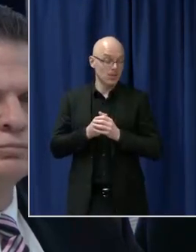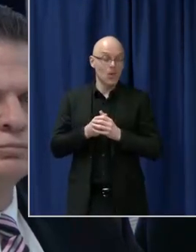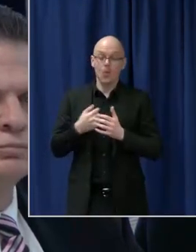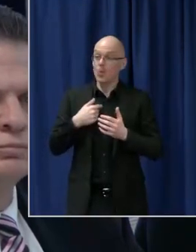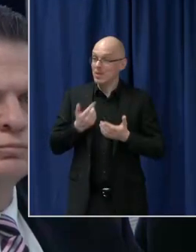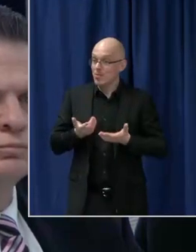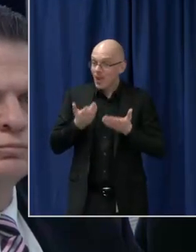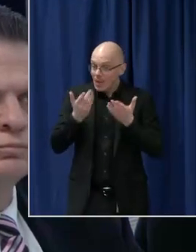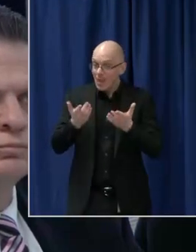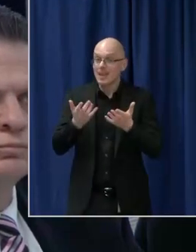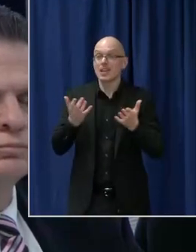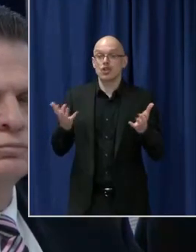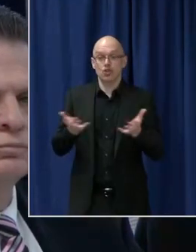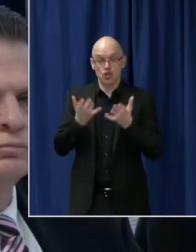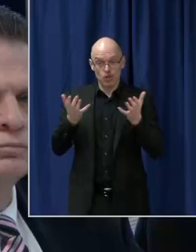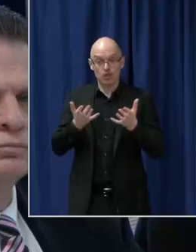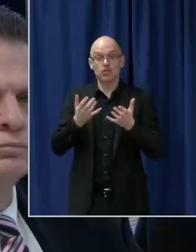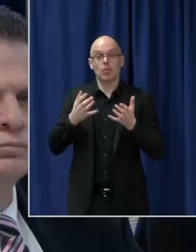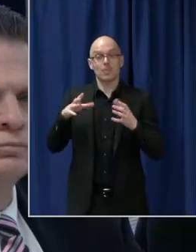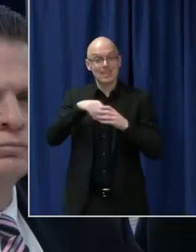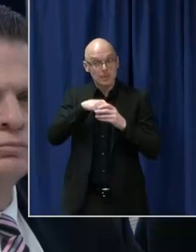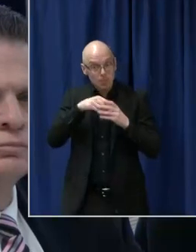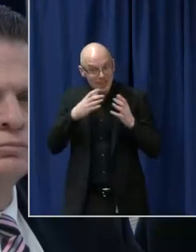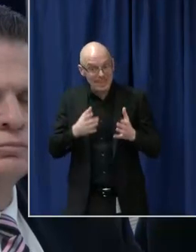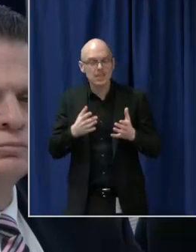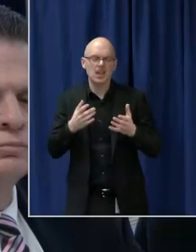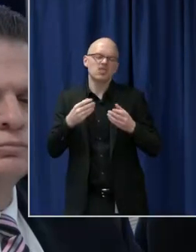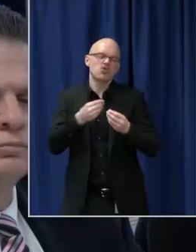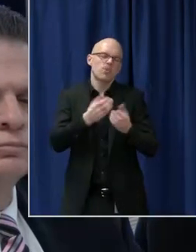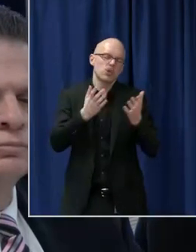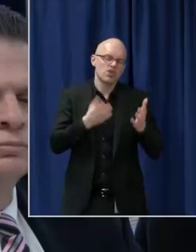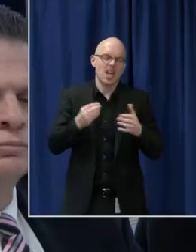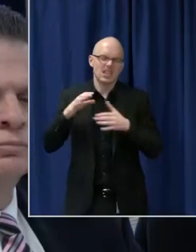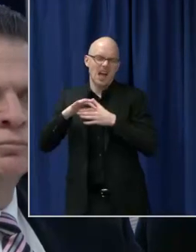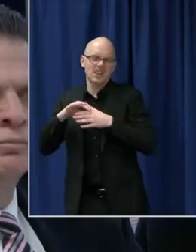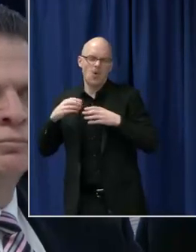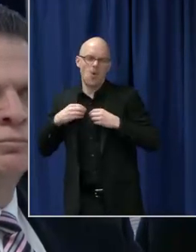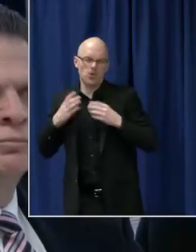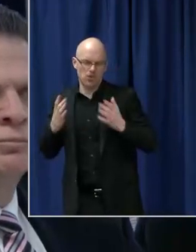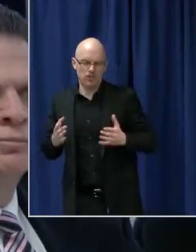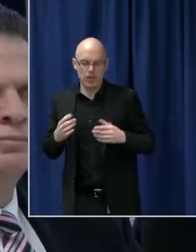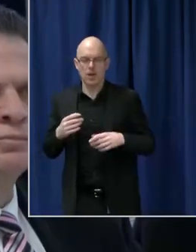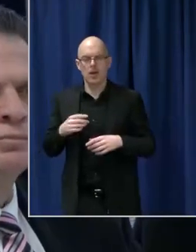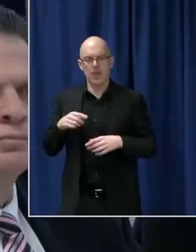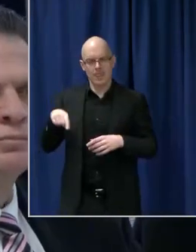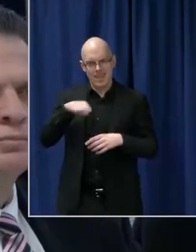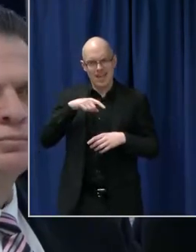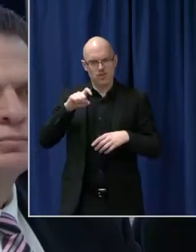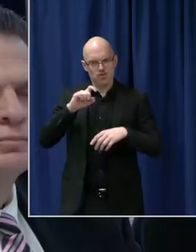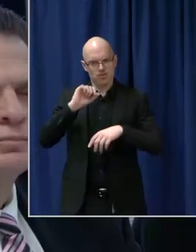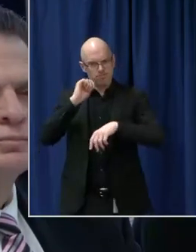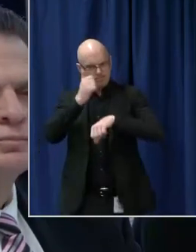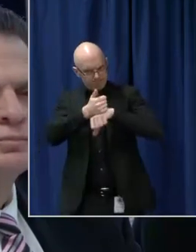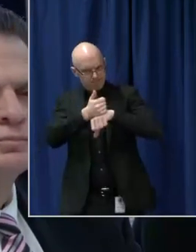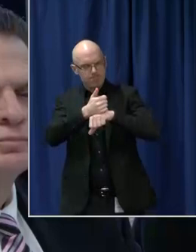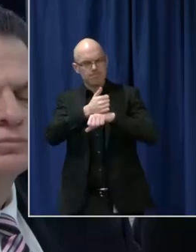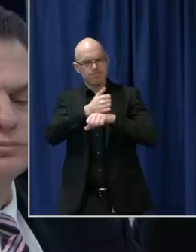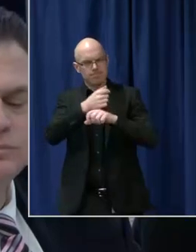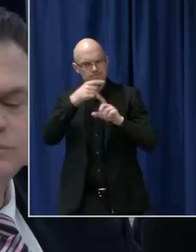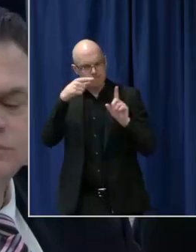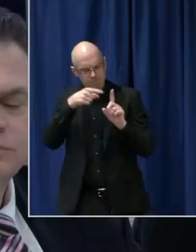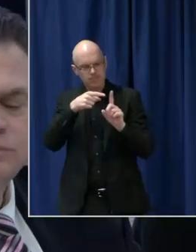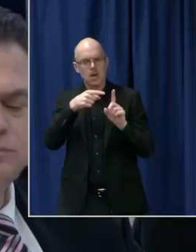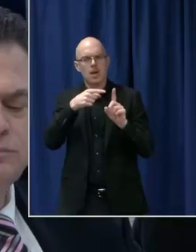participants, distributors, and content owners to establish and identify specific processes